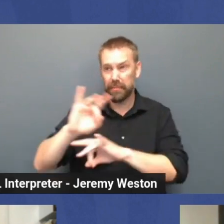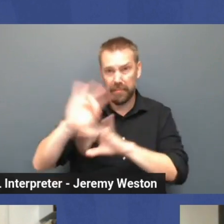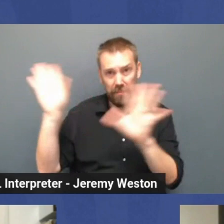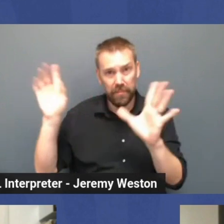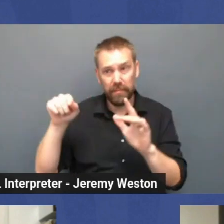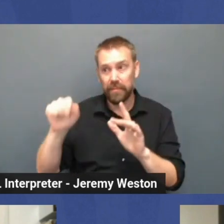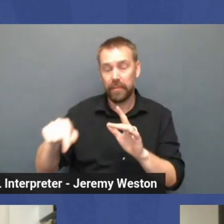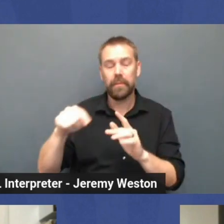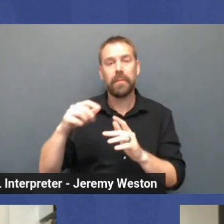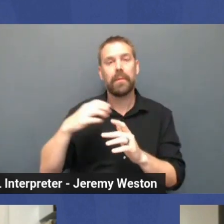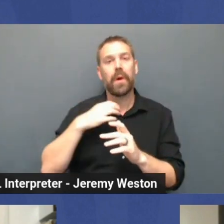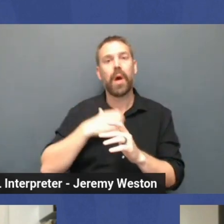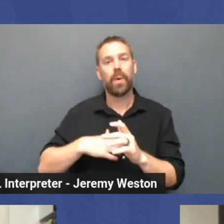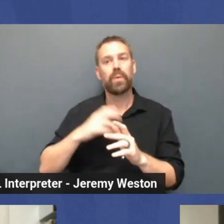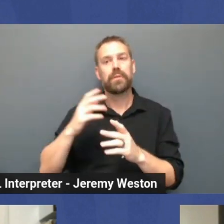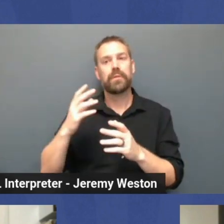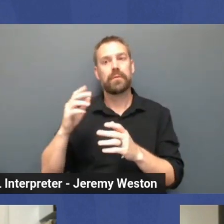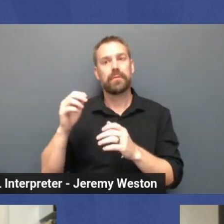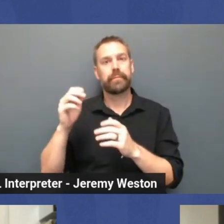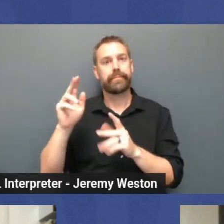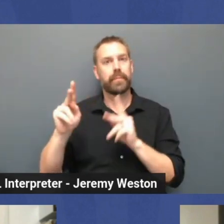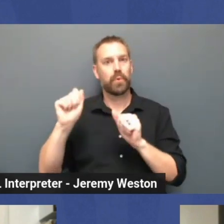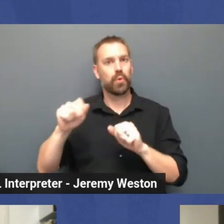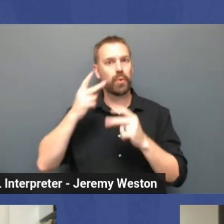into perspective.